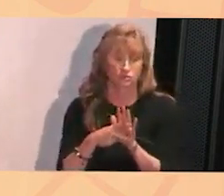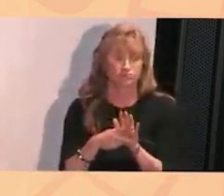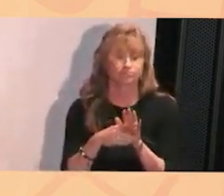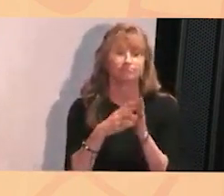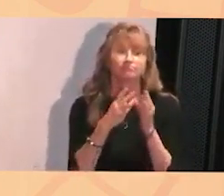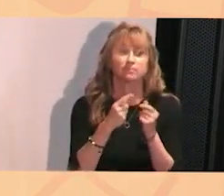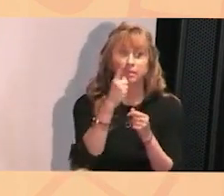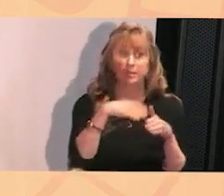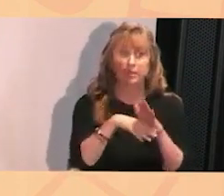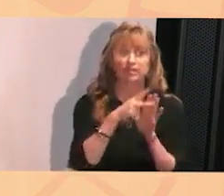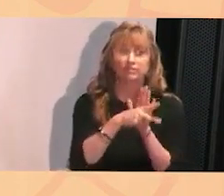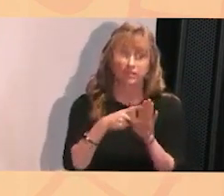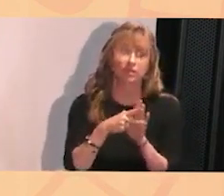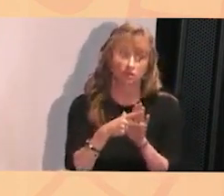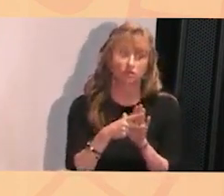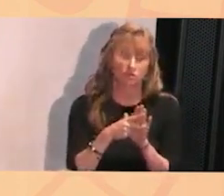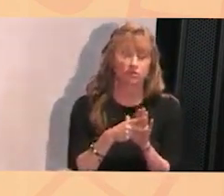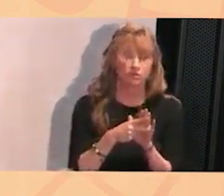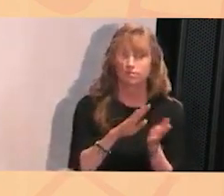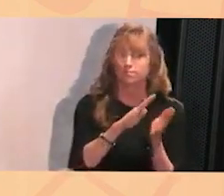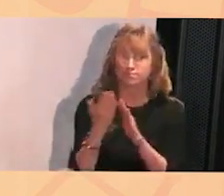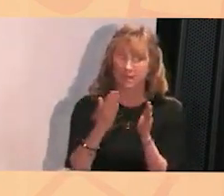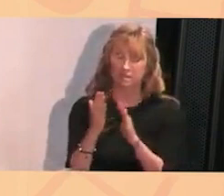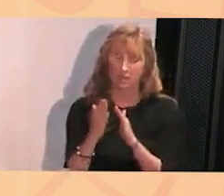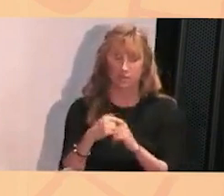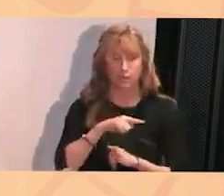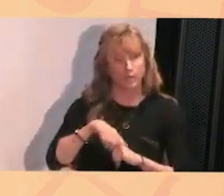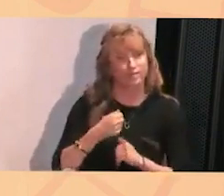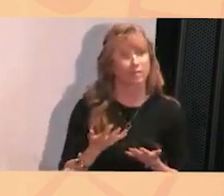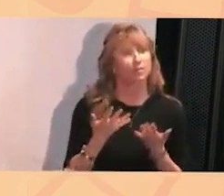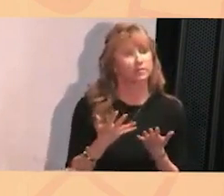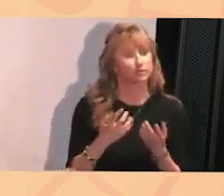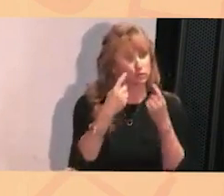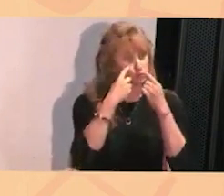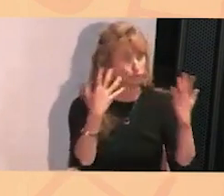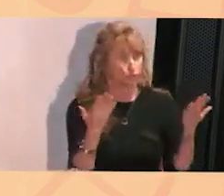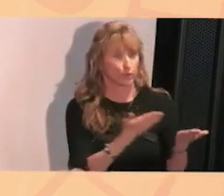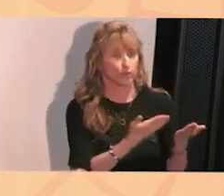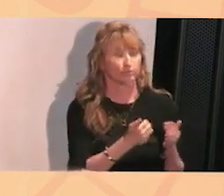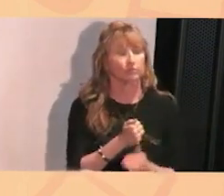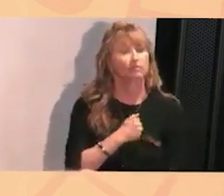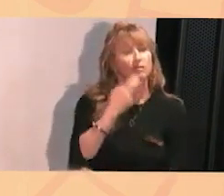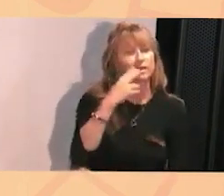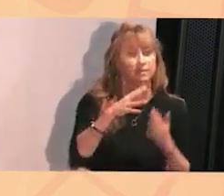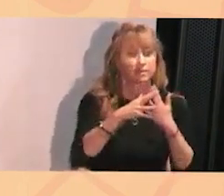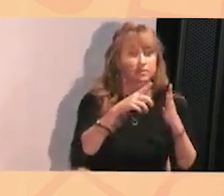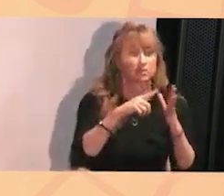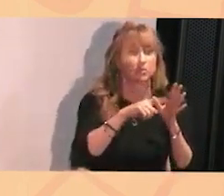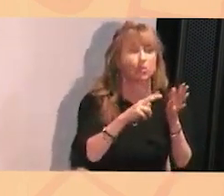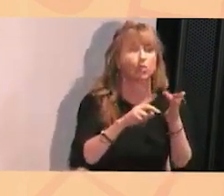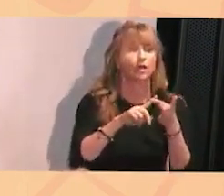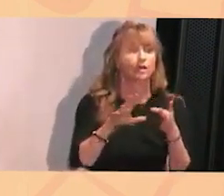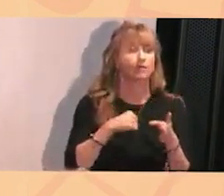away, but we have permission to show that publicly. My name is Wayne Jawandi Barker. I come from the Kimberley region of